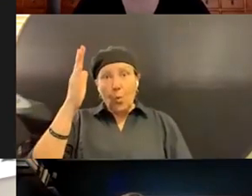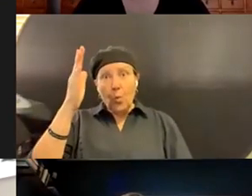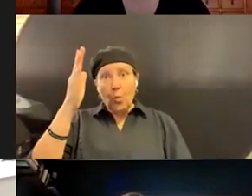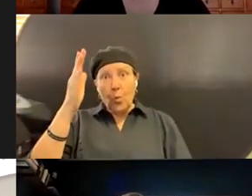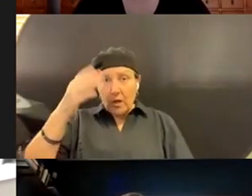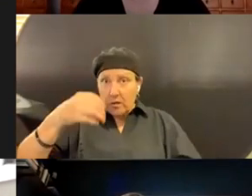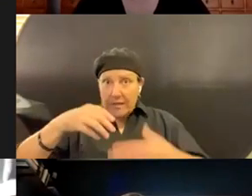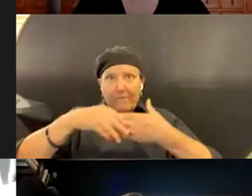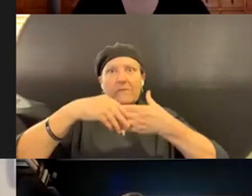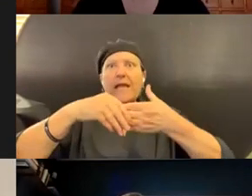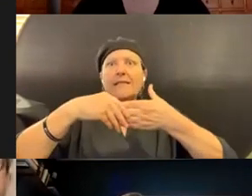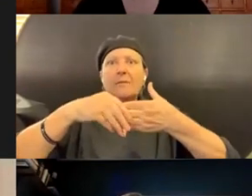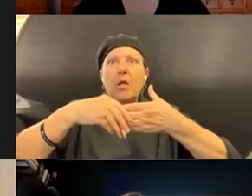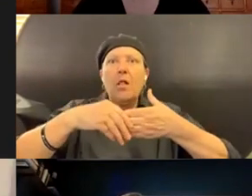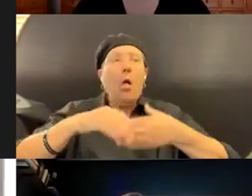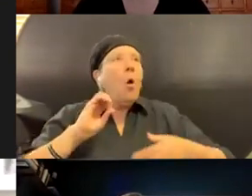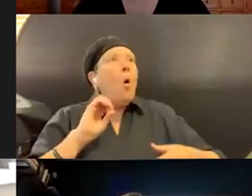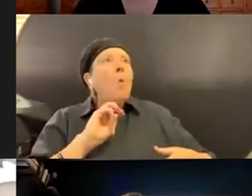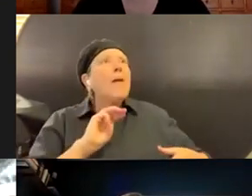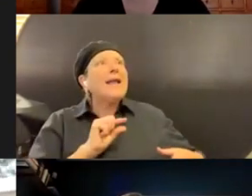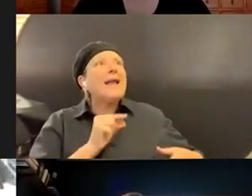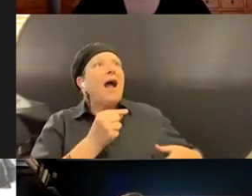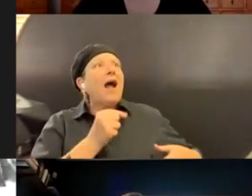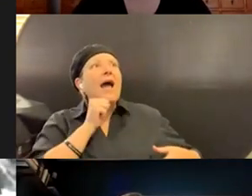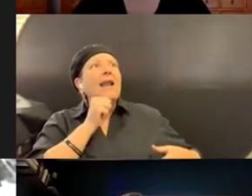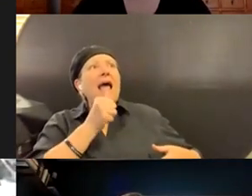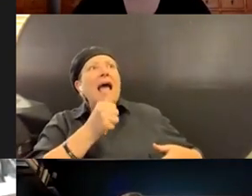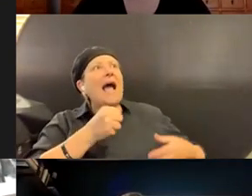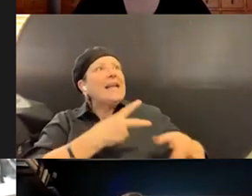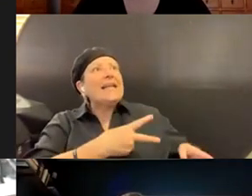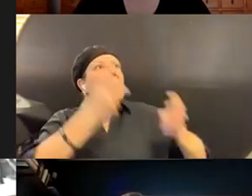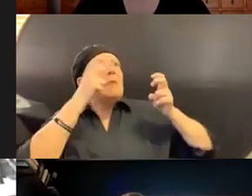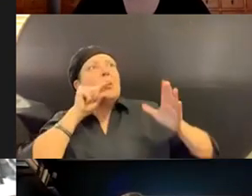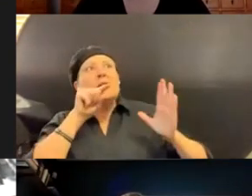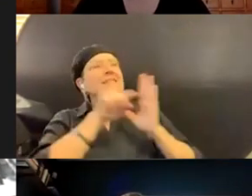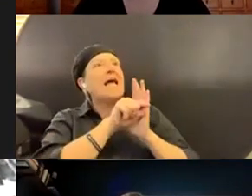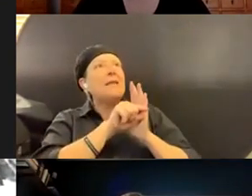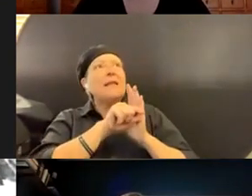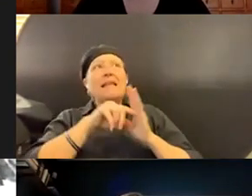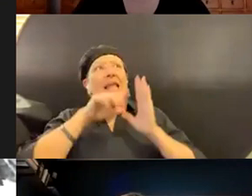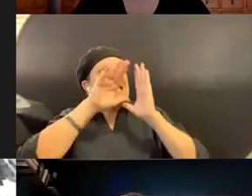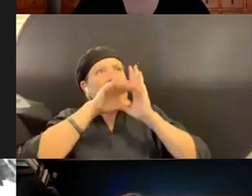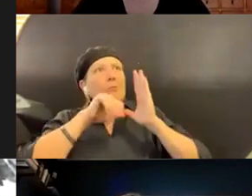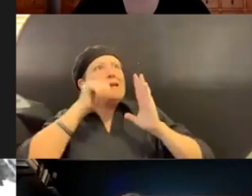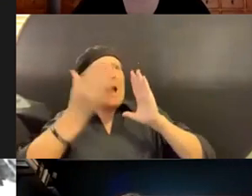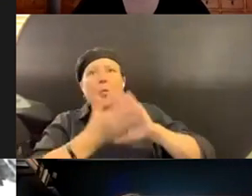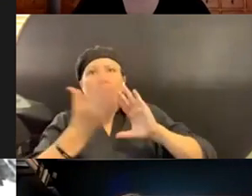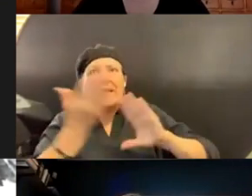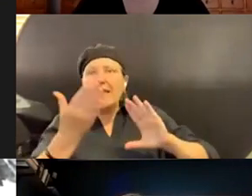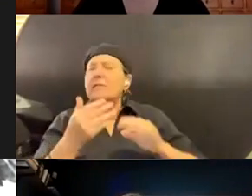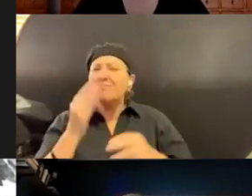2 uploaded. The camera and something got messed up, or we lost it. We'll work with you.